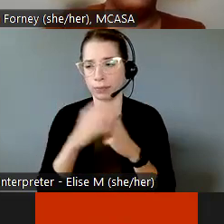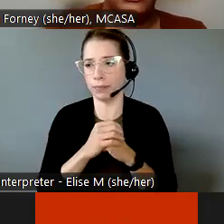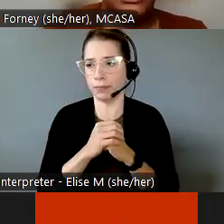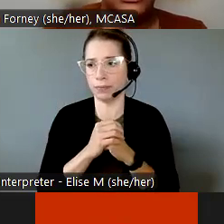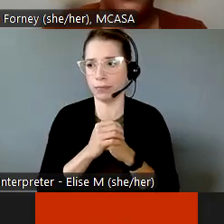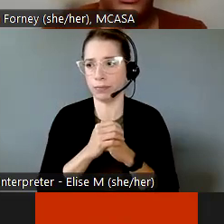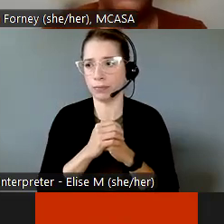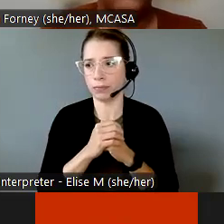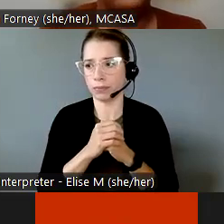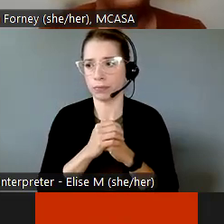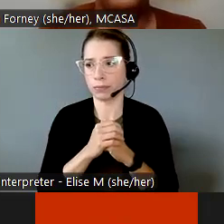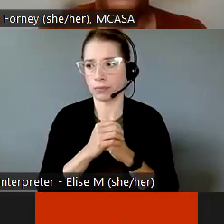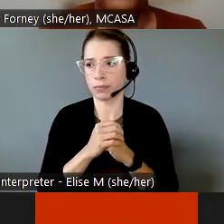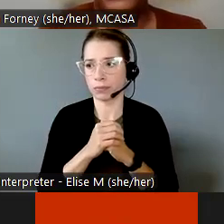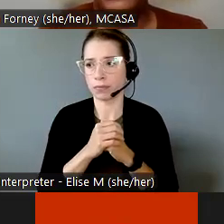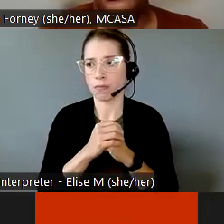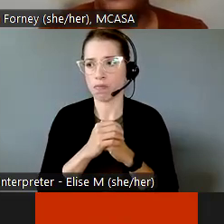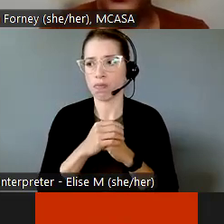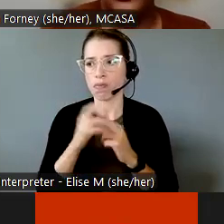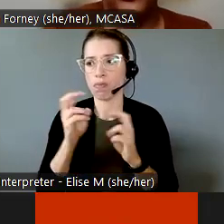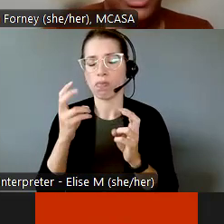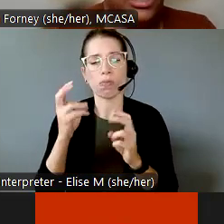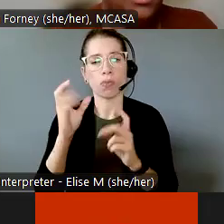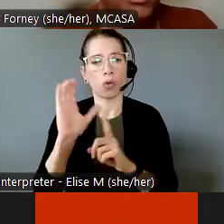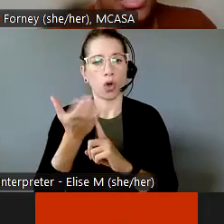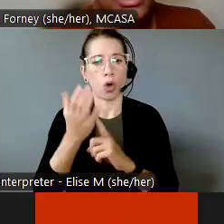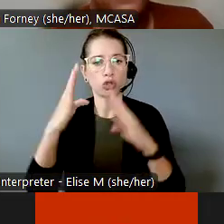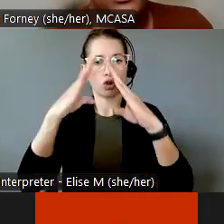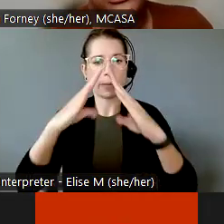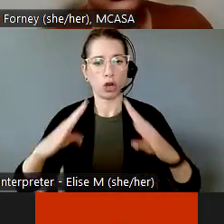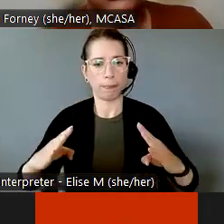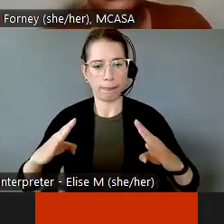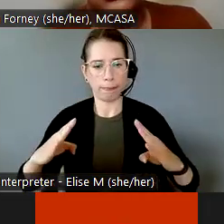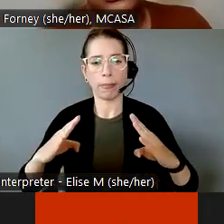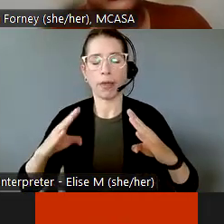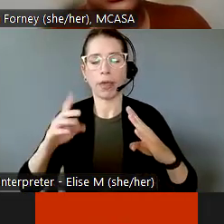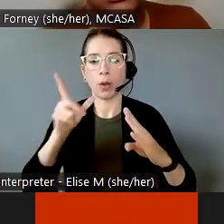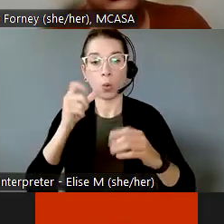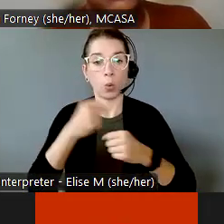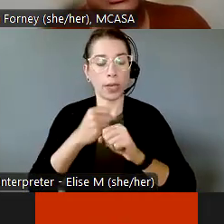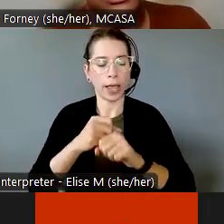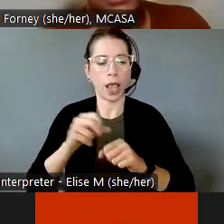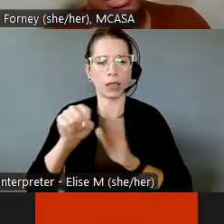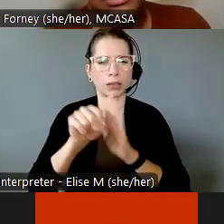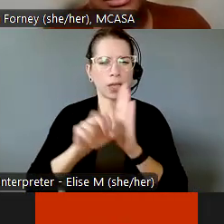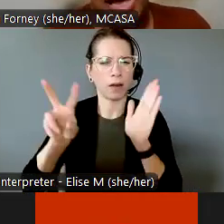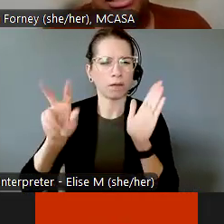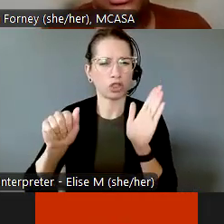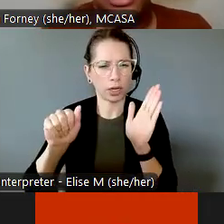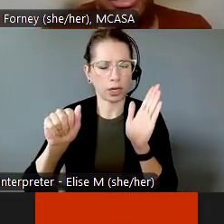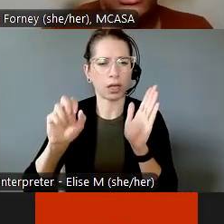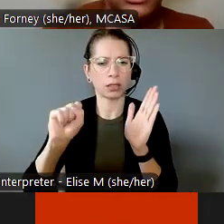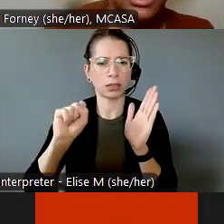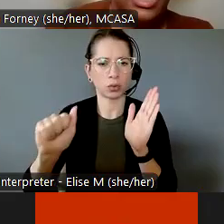So this is the rape cultural pyramid. It was created by the Virginia Sexual Assault Domestic Violence